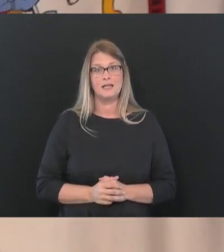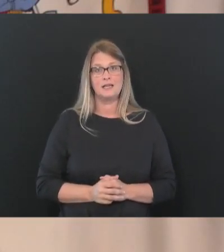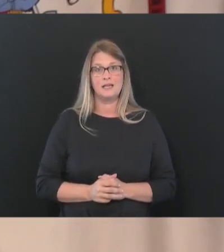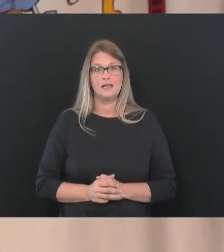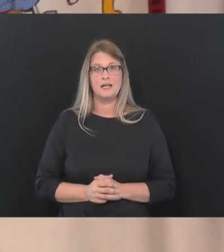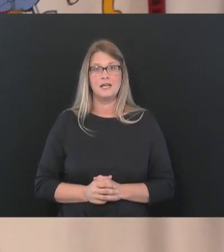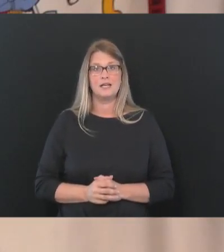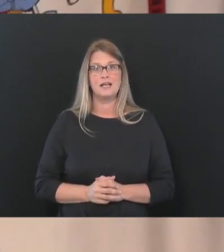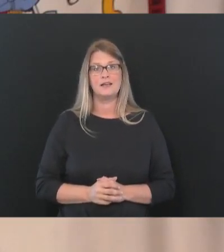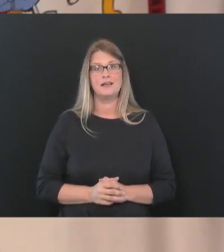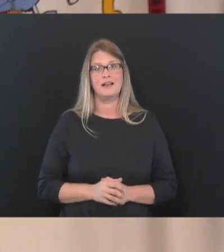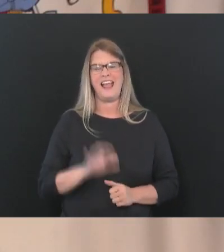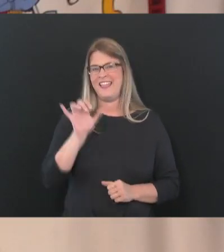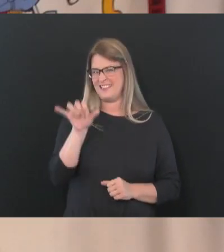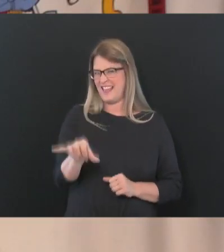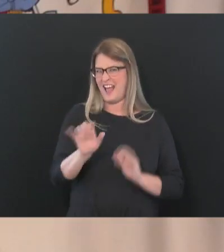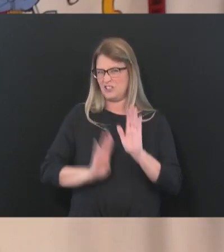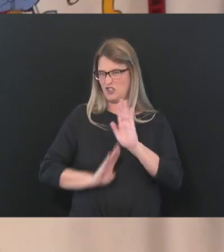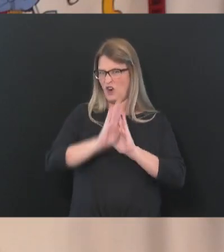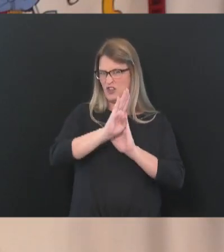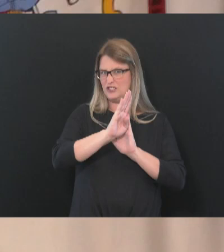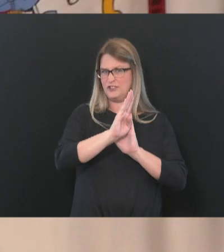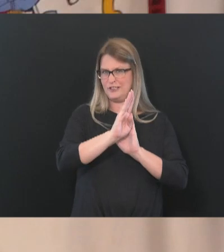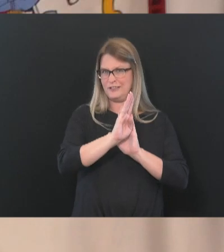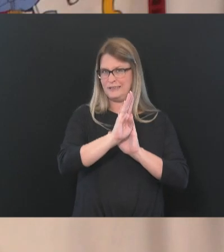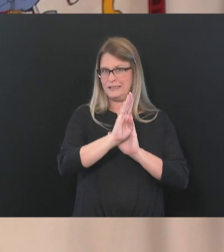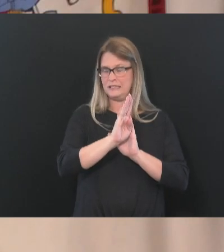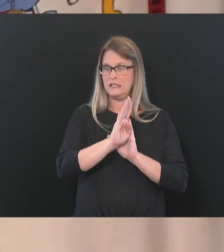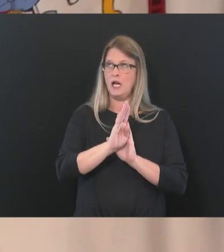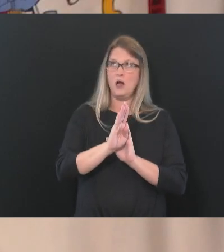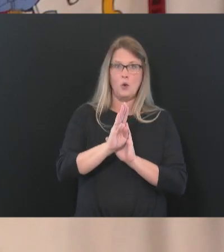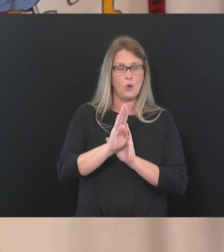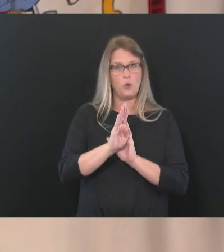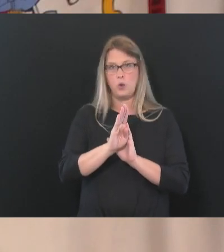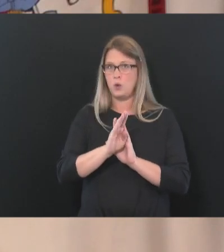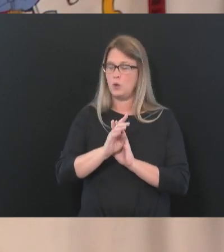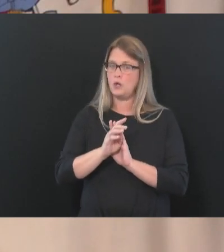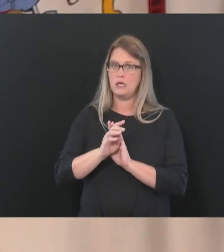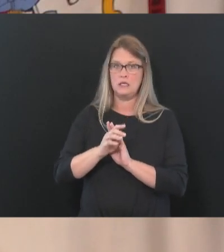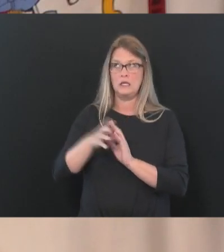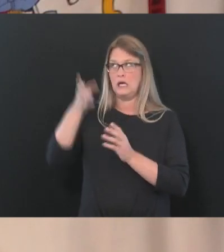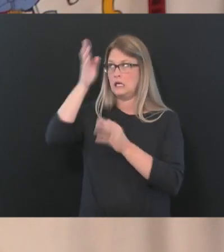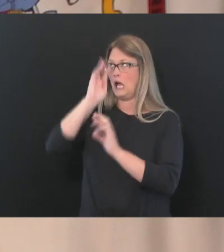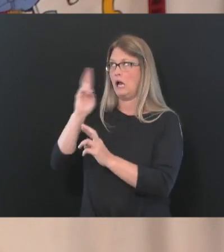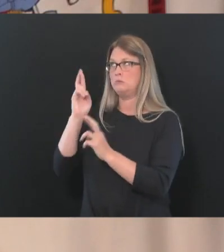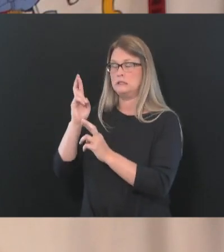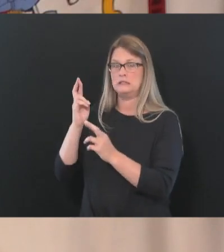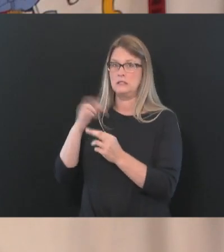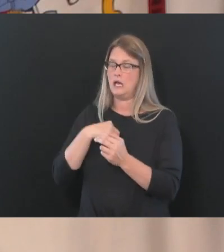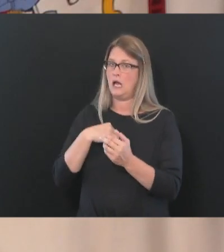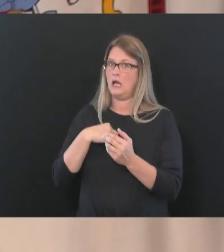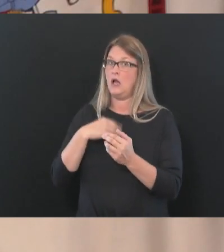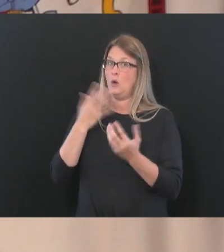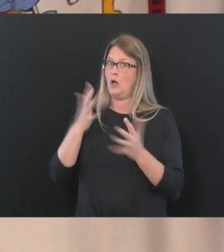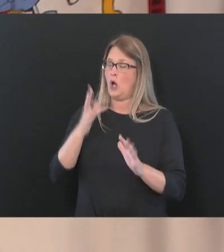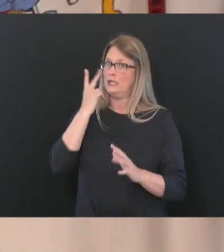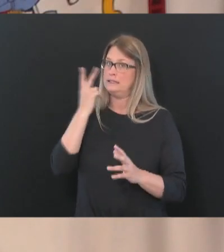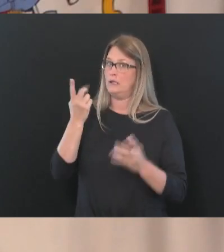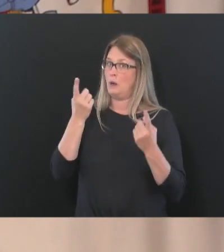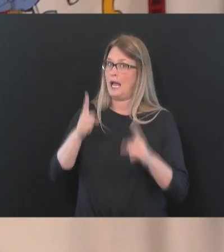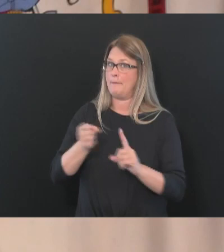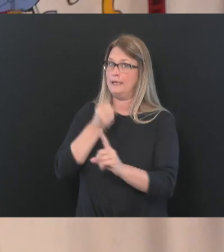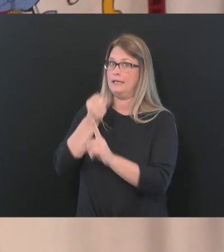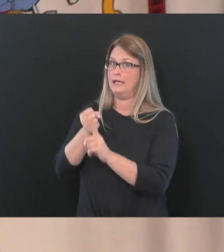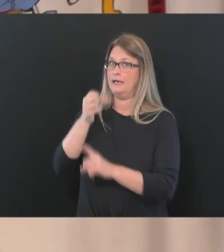The surge, and God forbid, we saw what the surge could do in Italy.